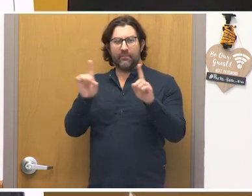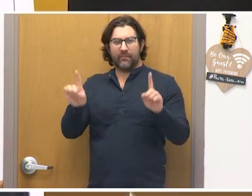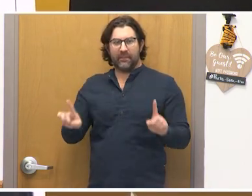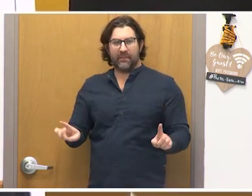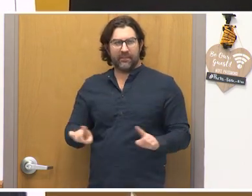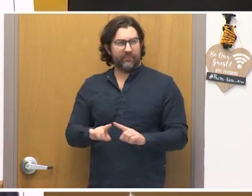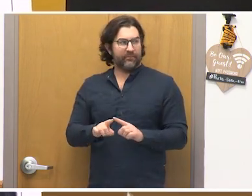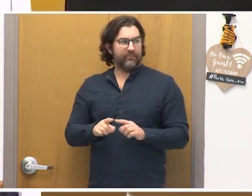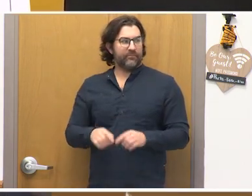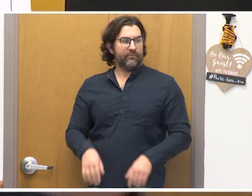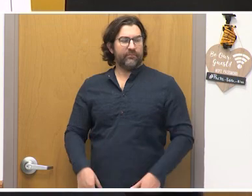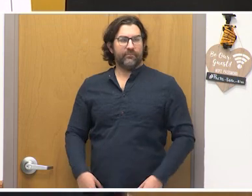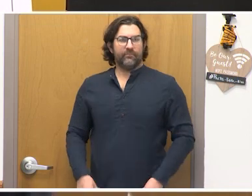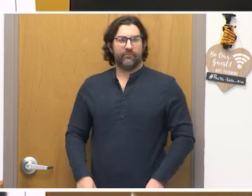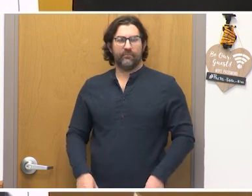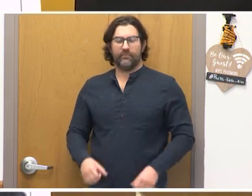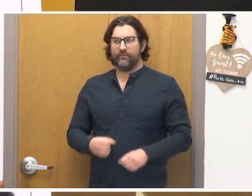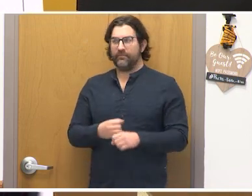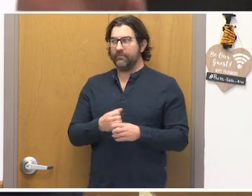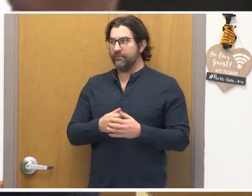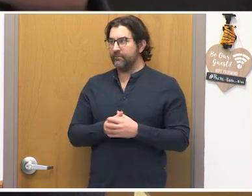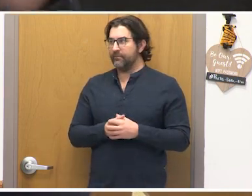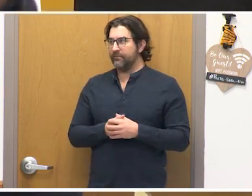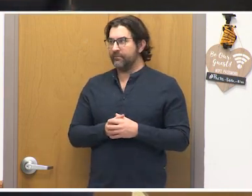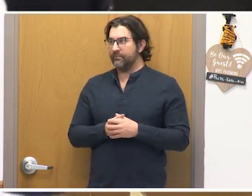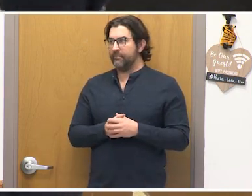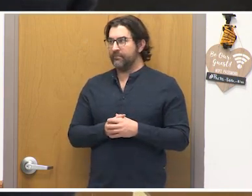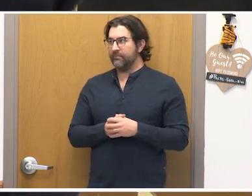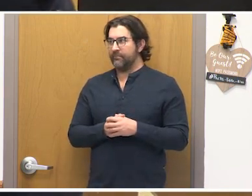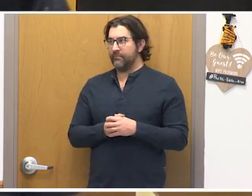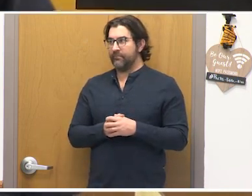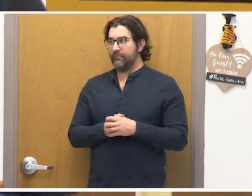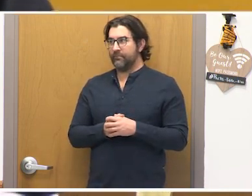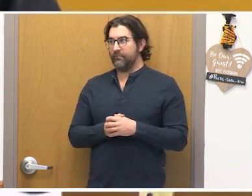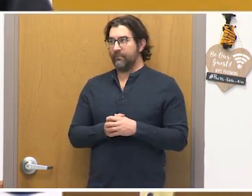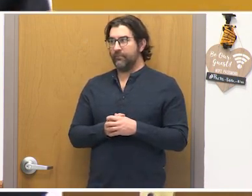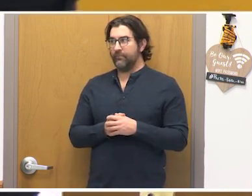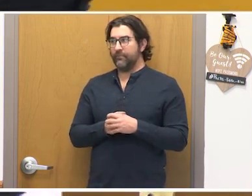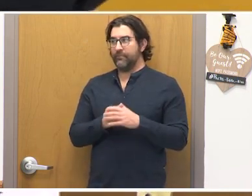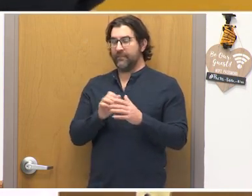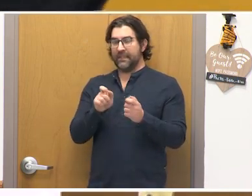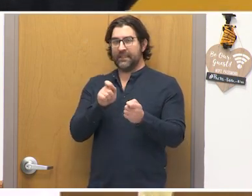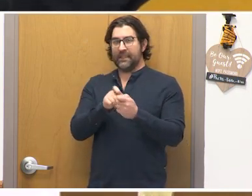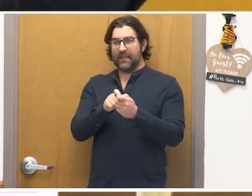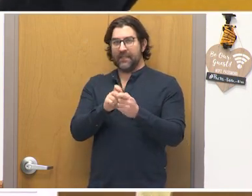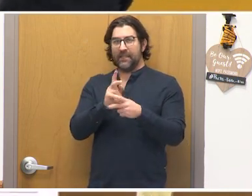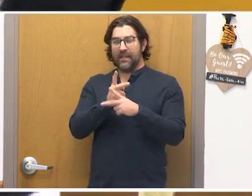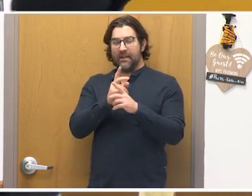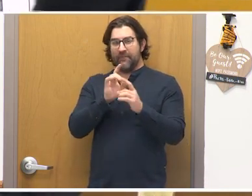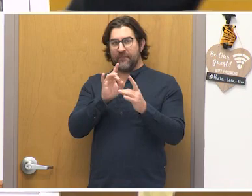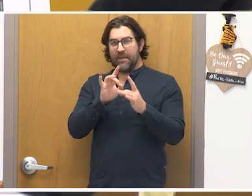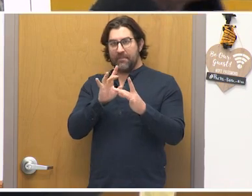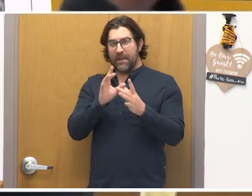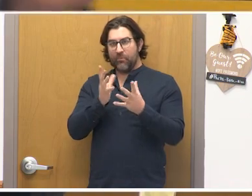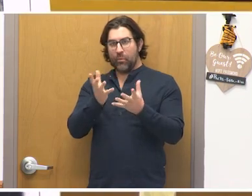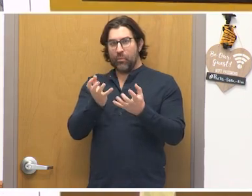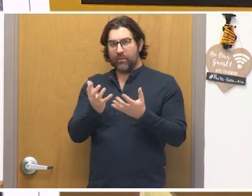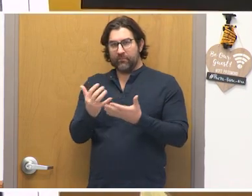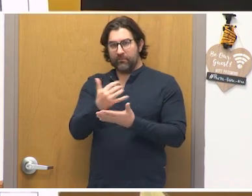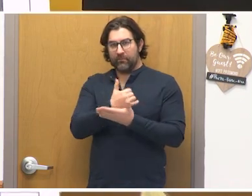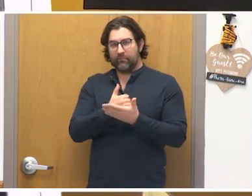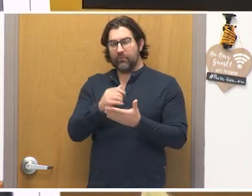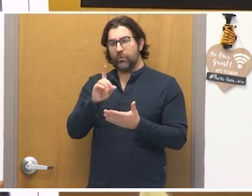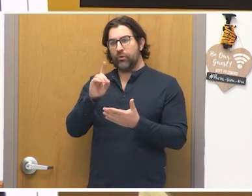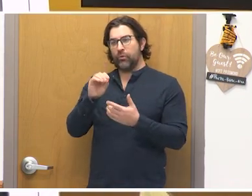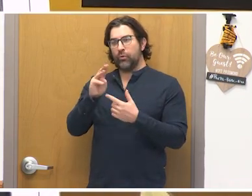y'all understand where that is at? So again, that's exactly the type of feedback we want to hear. I think what Domi is trying to